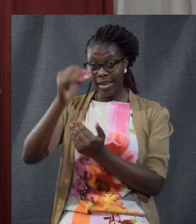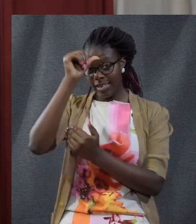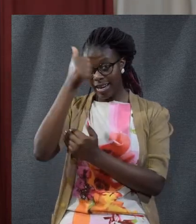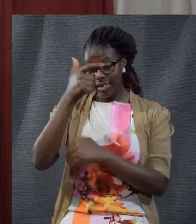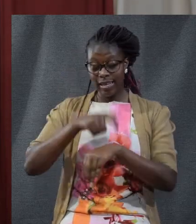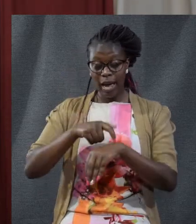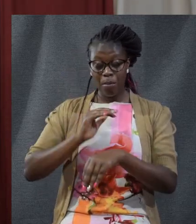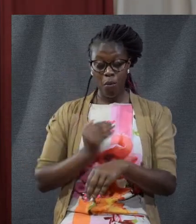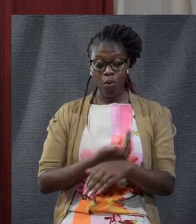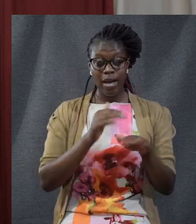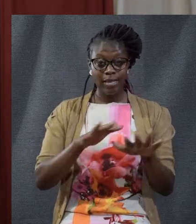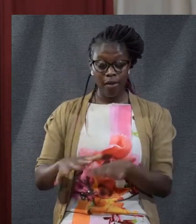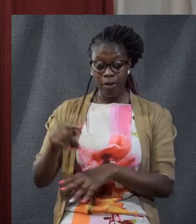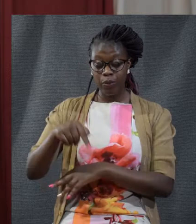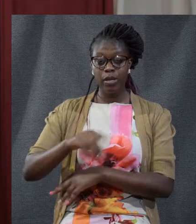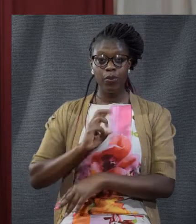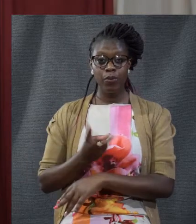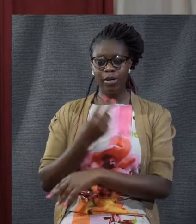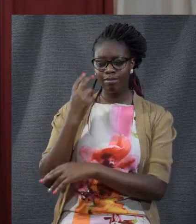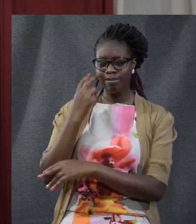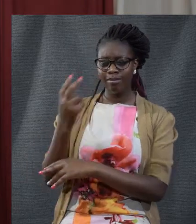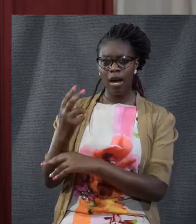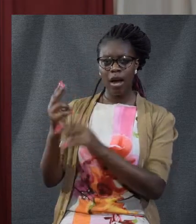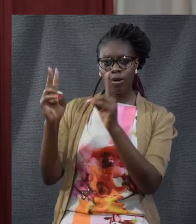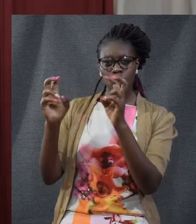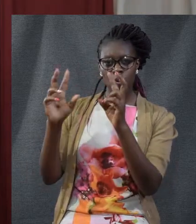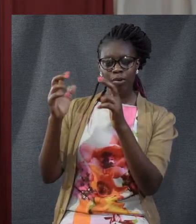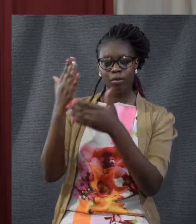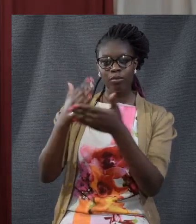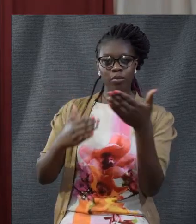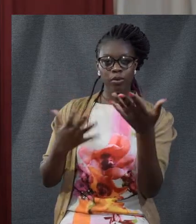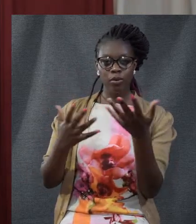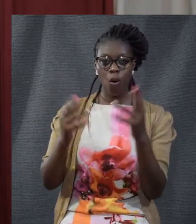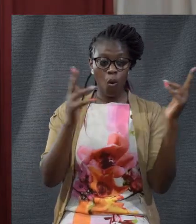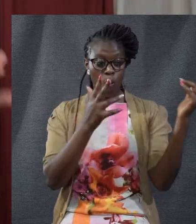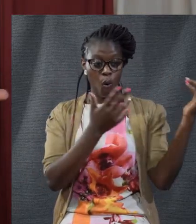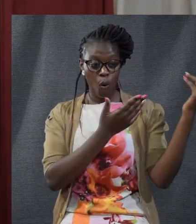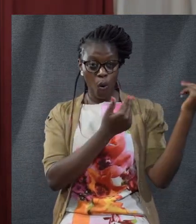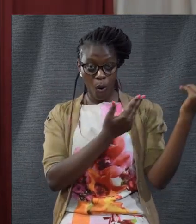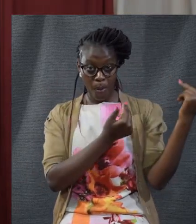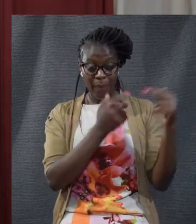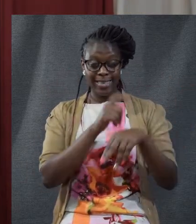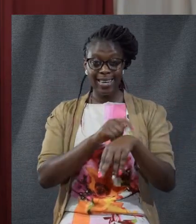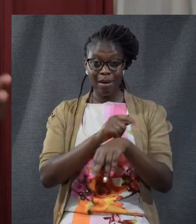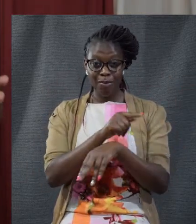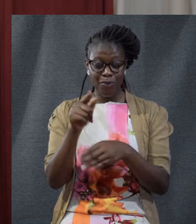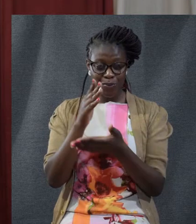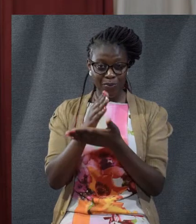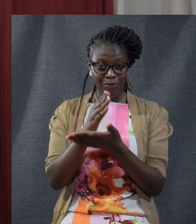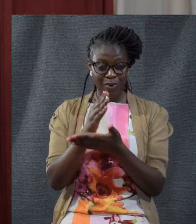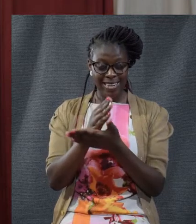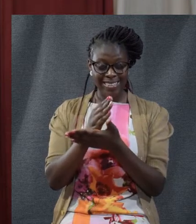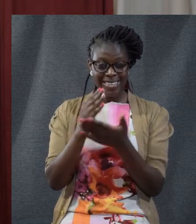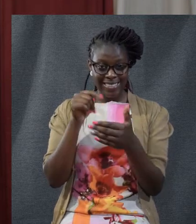maintaining integrity in times of suffering. And today we are looking at the subtopic of hope in desperation. Hope